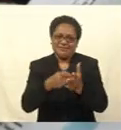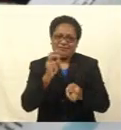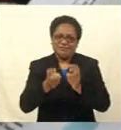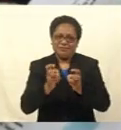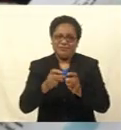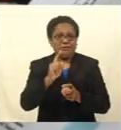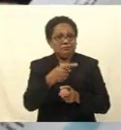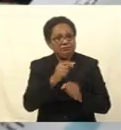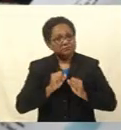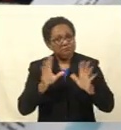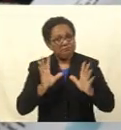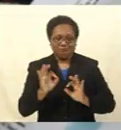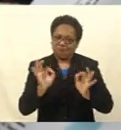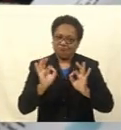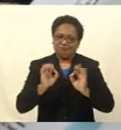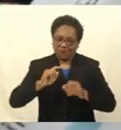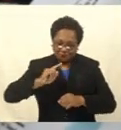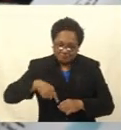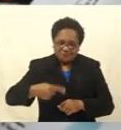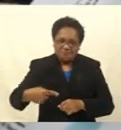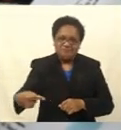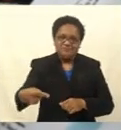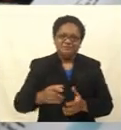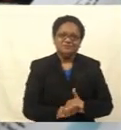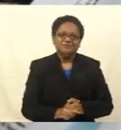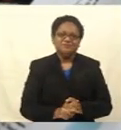never stopped him from pushing on.